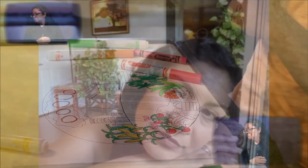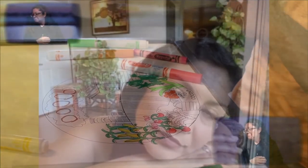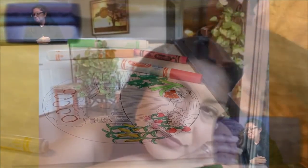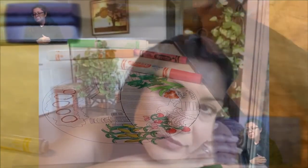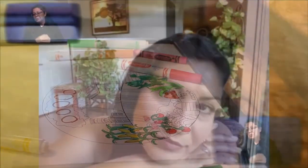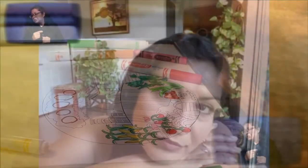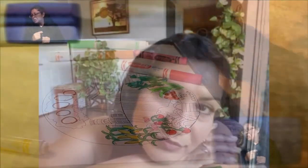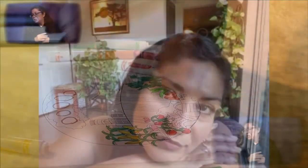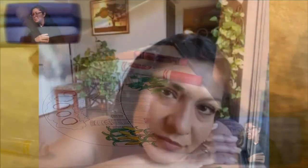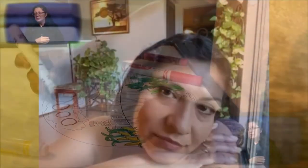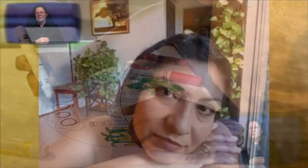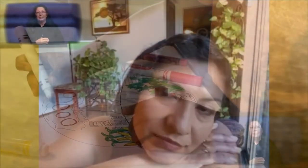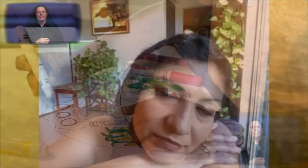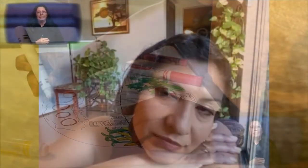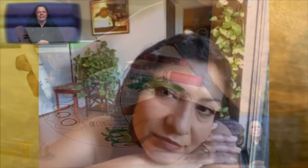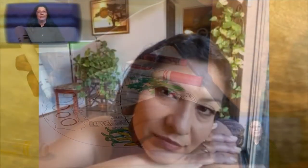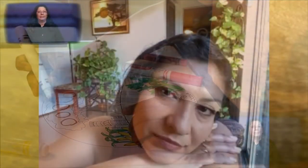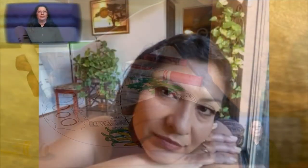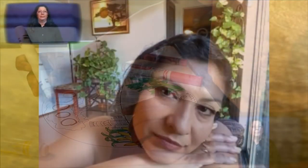or...